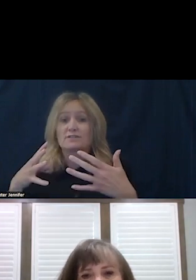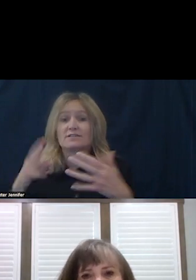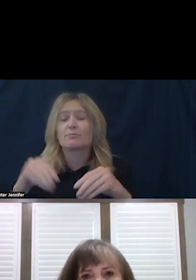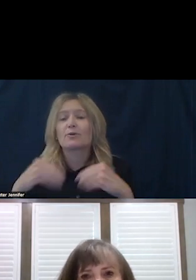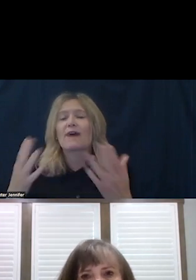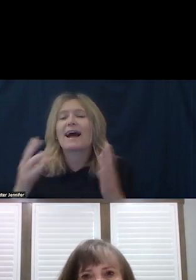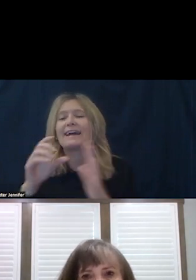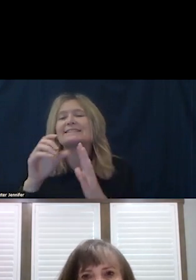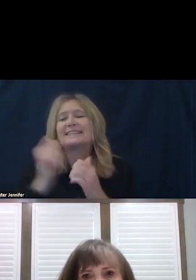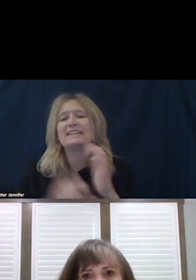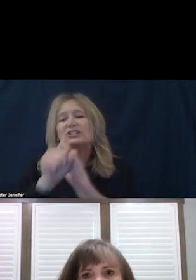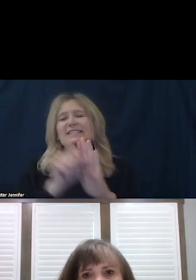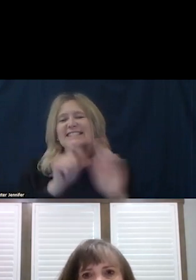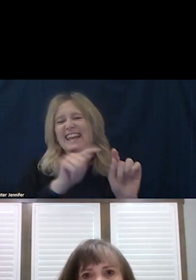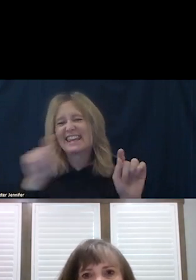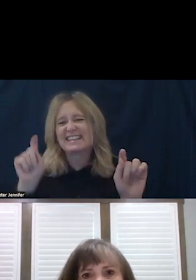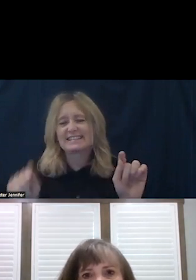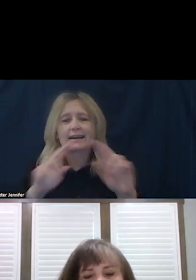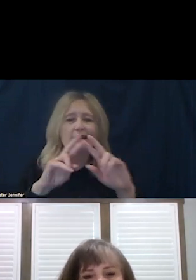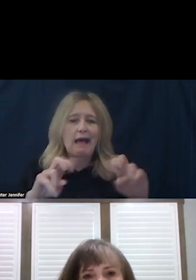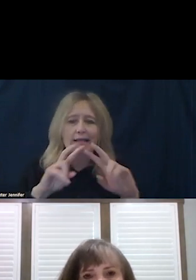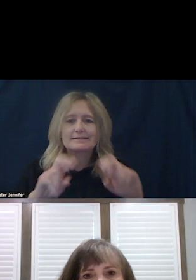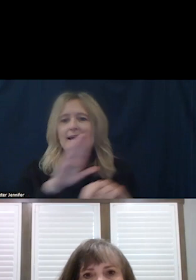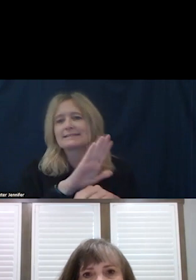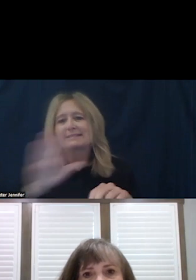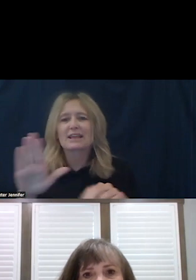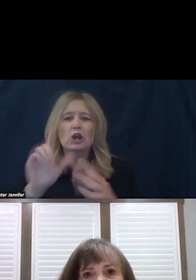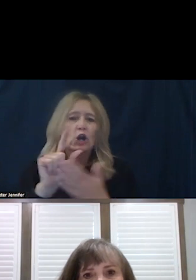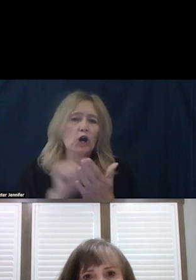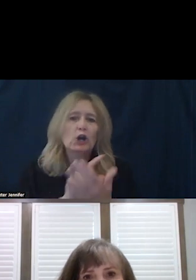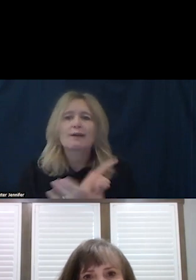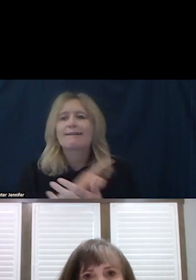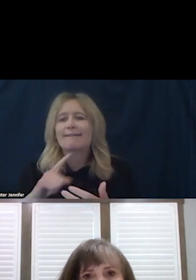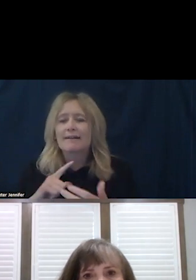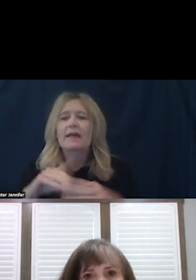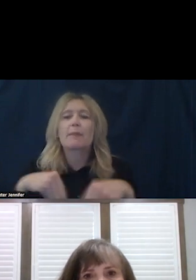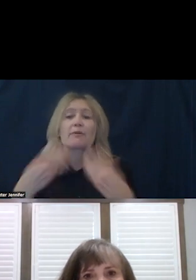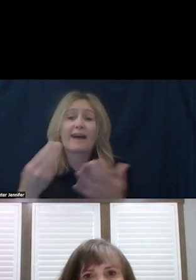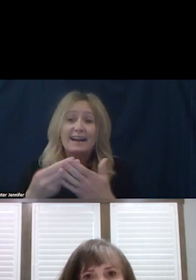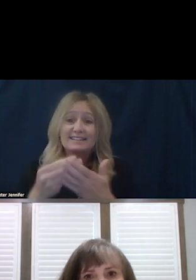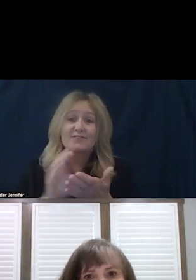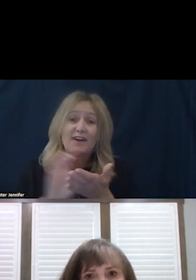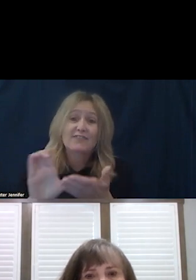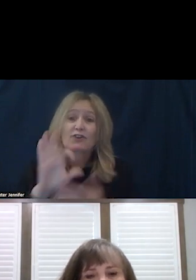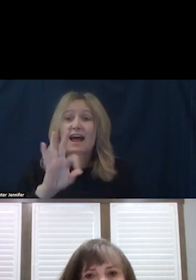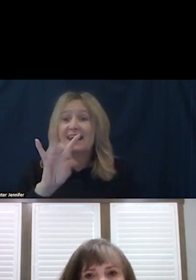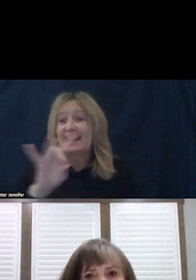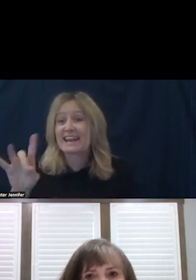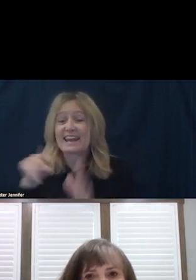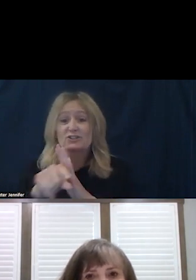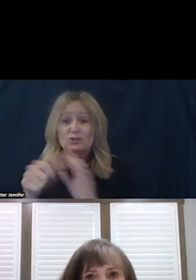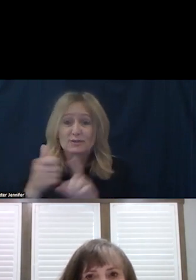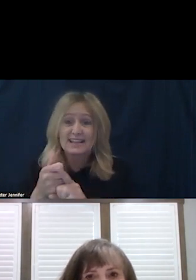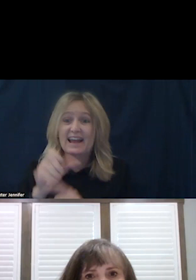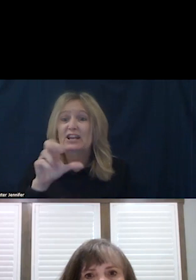a state-by-state analysis of legislation that provides funding for 988 suicide and